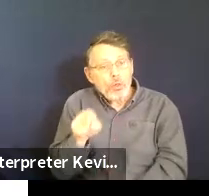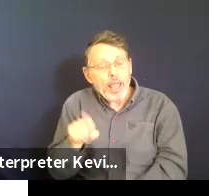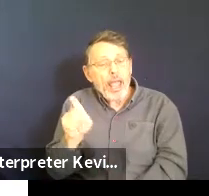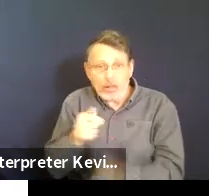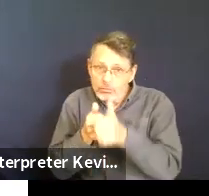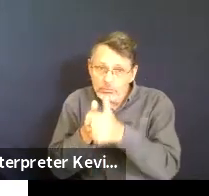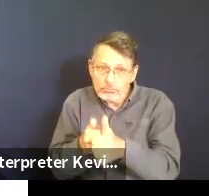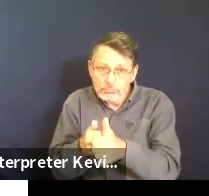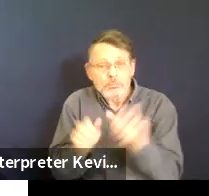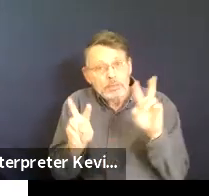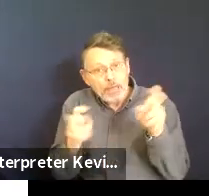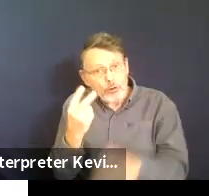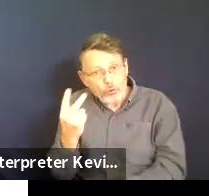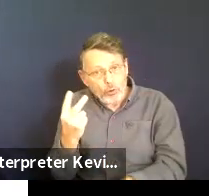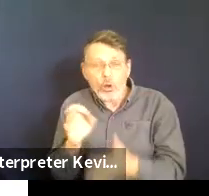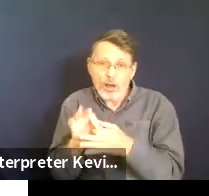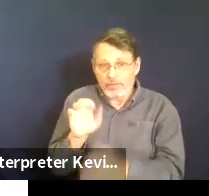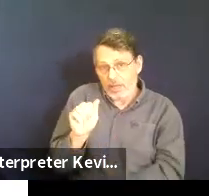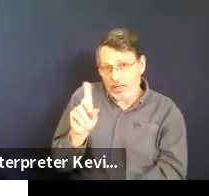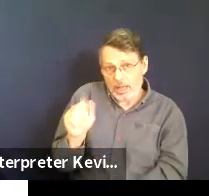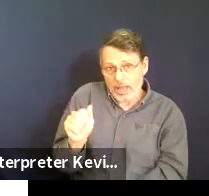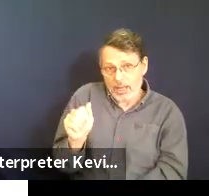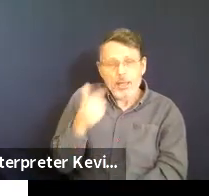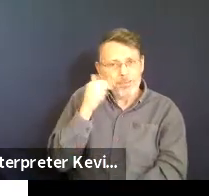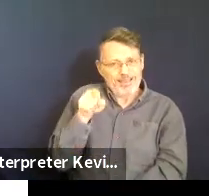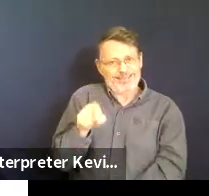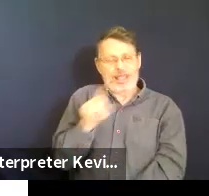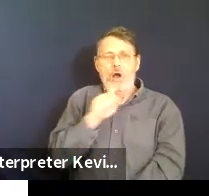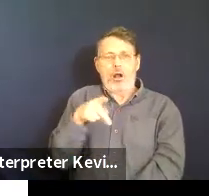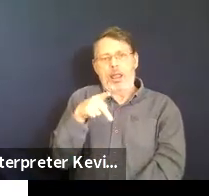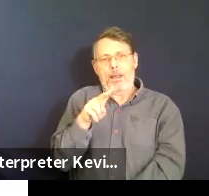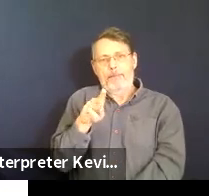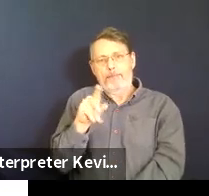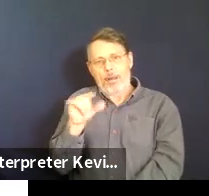with Title II of the Americans with Disabilities Act because they're a public entity.